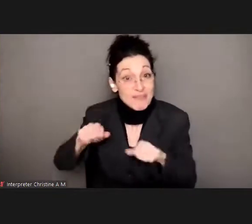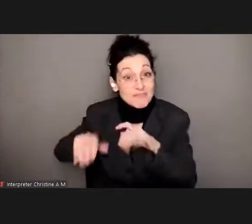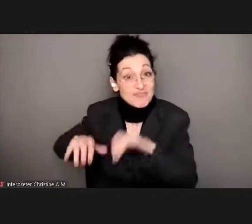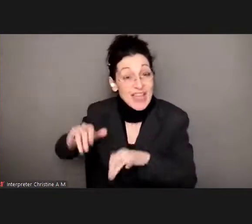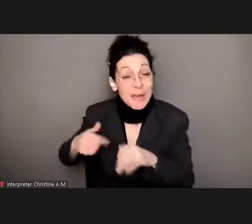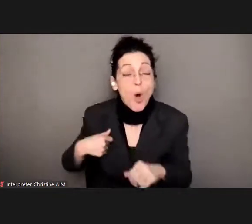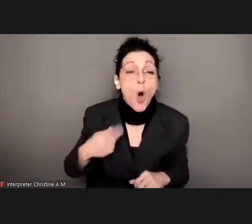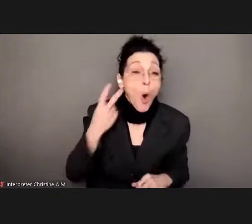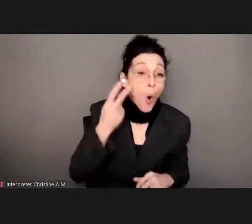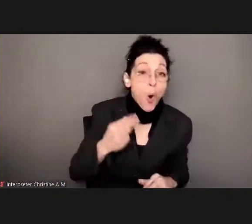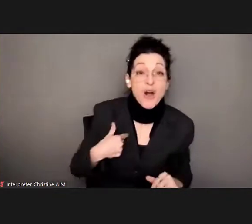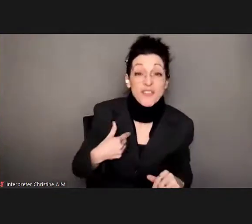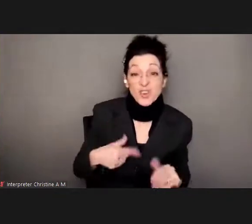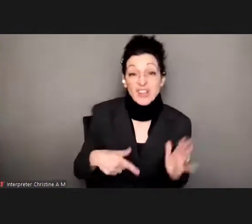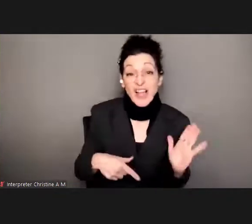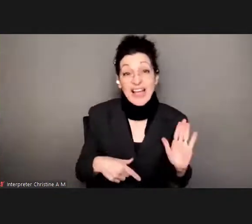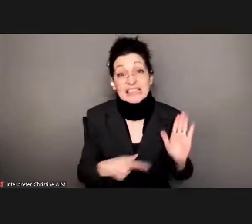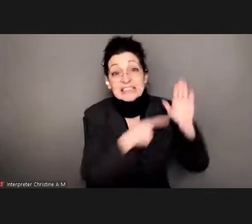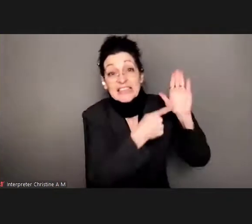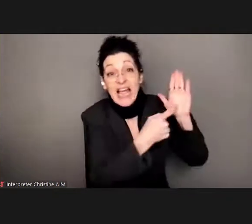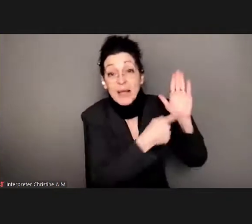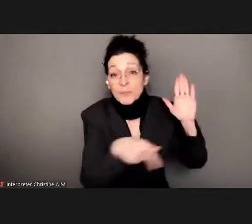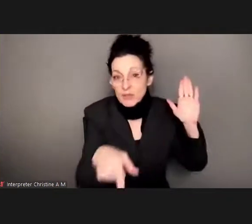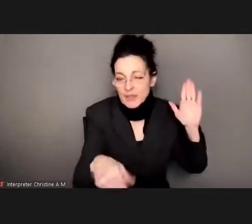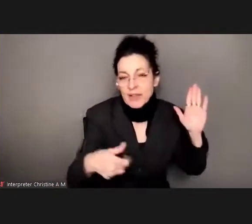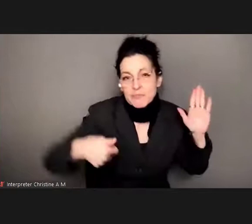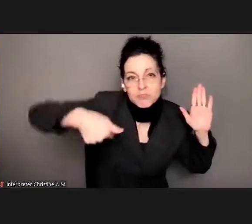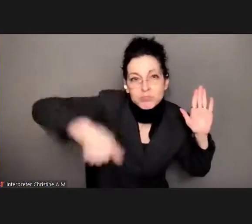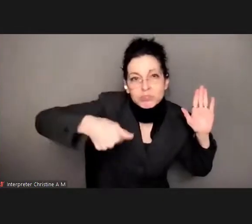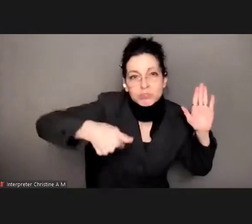or put comments in the chat.